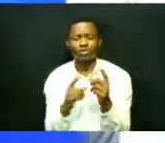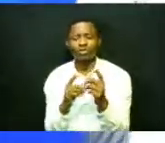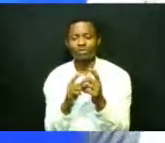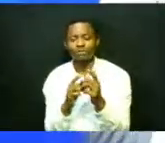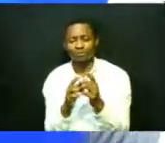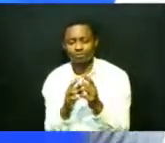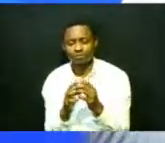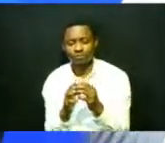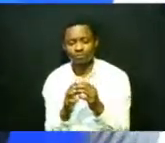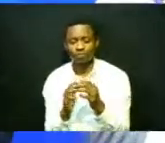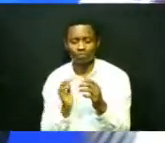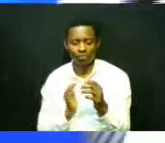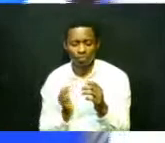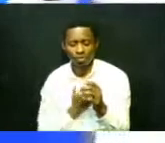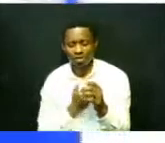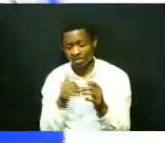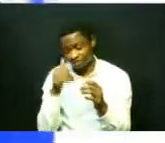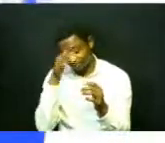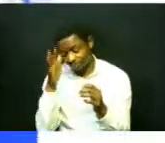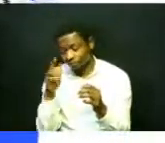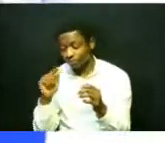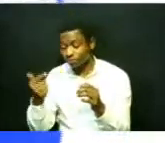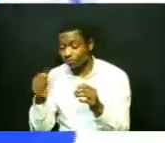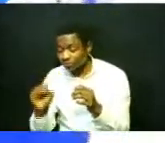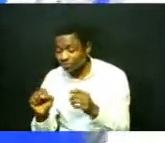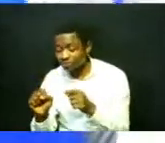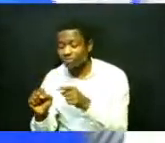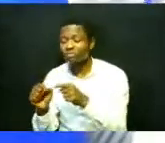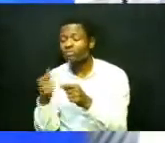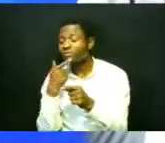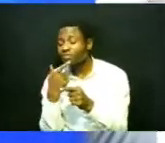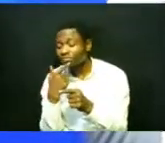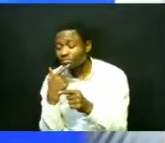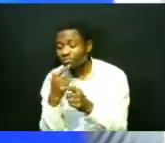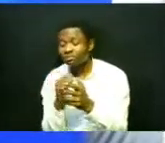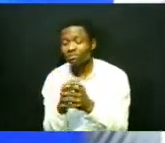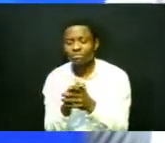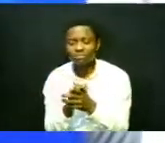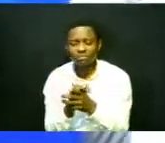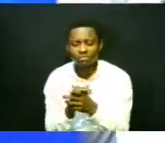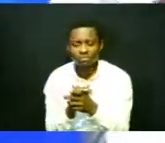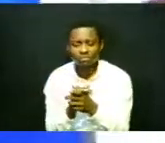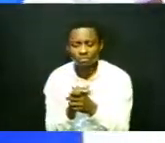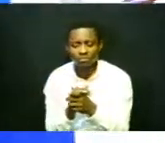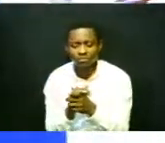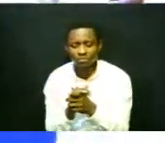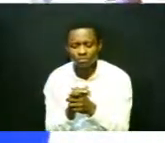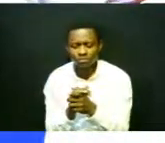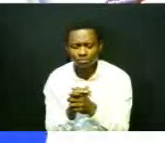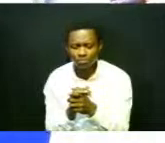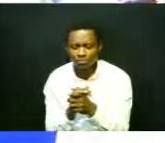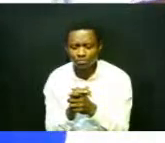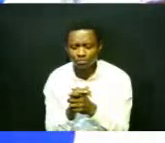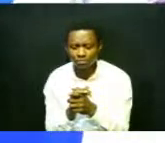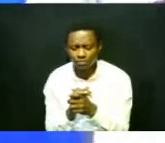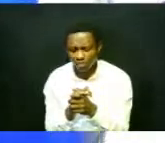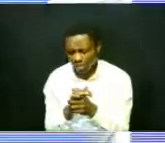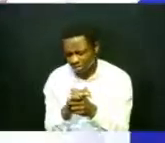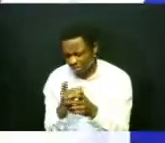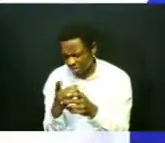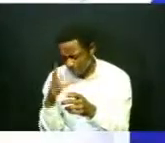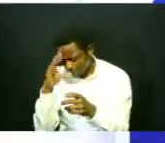Our daddy GS also told us that for a man like